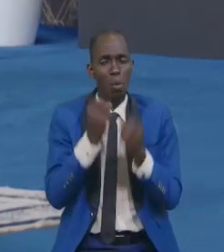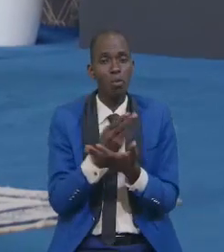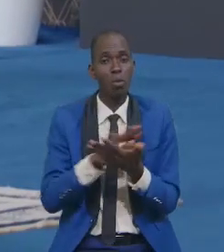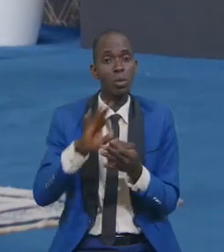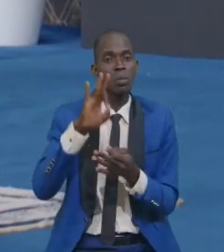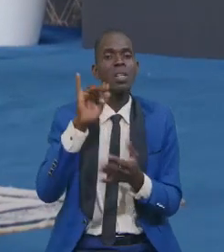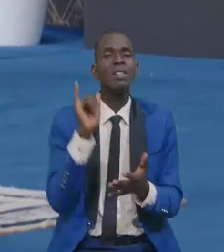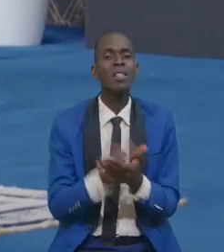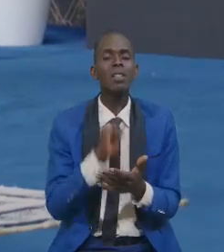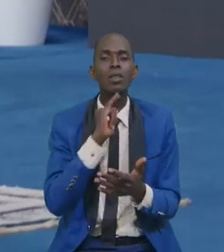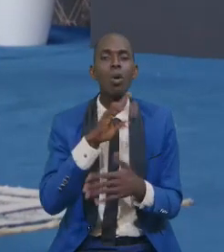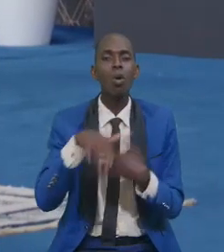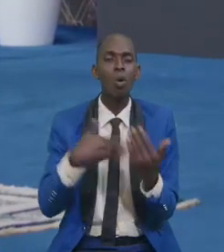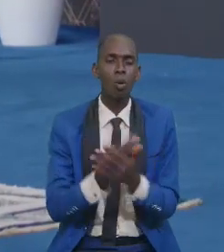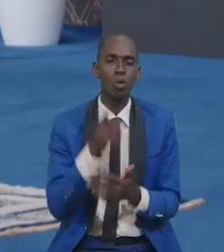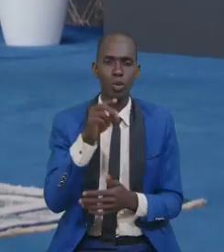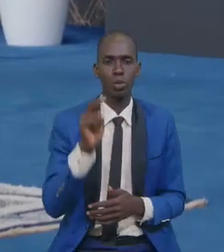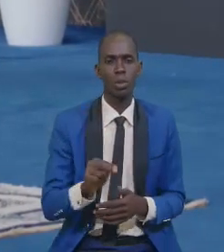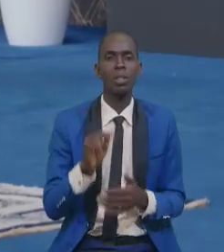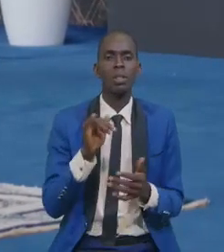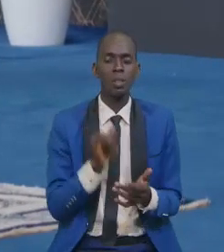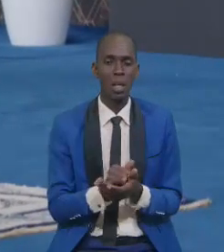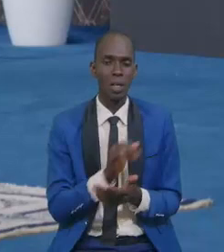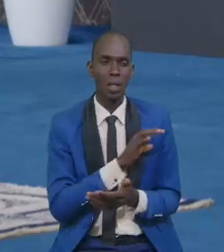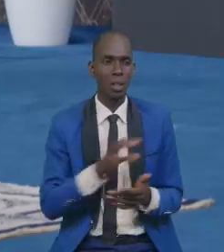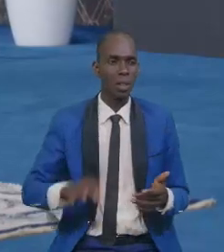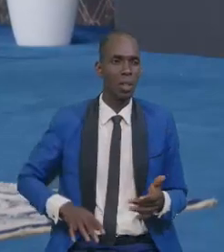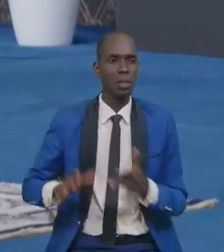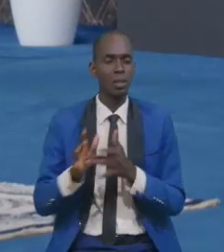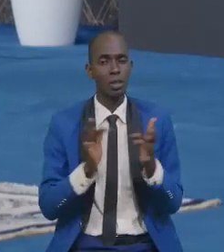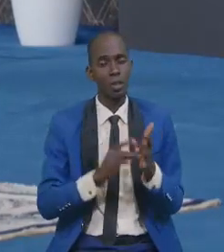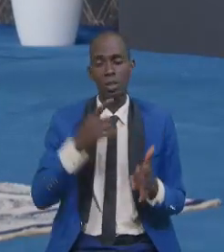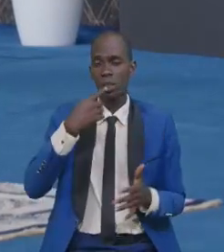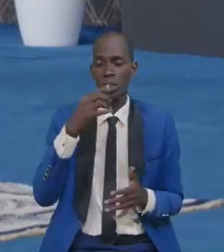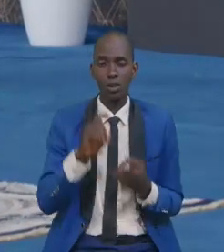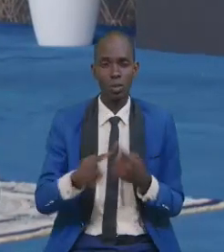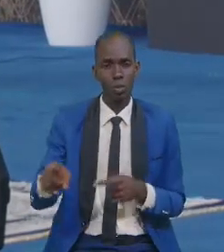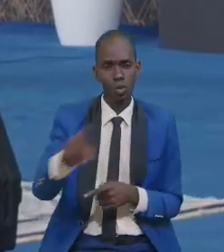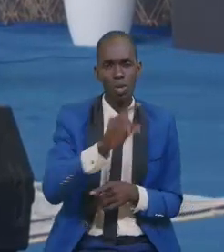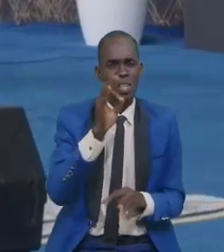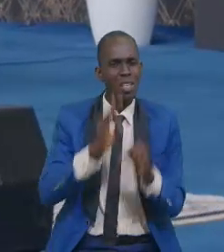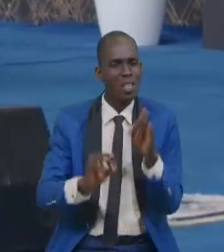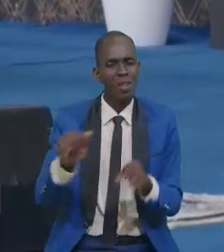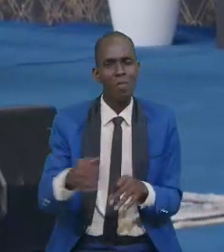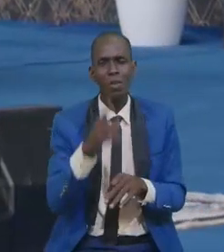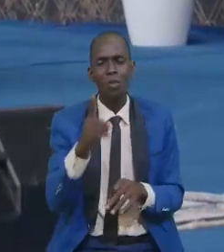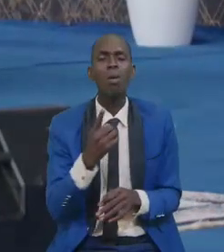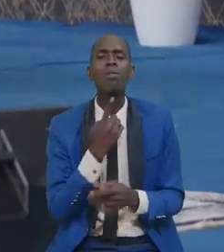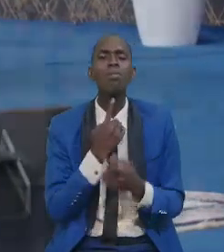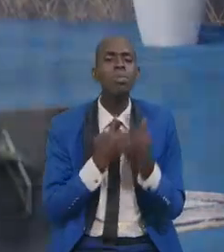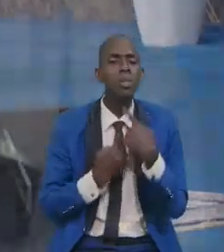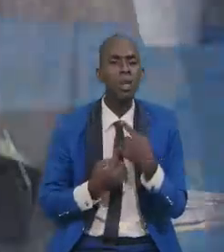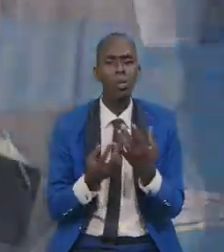That Jesus cried, saying, if any man thirst, let him